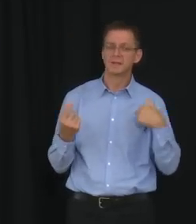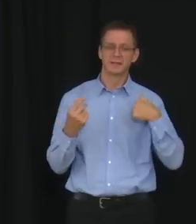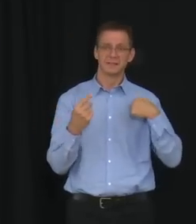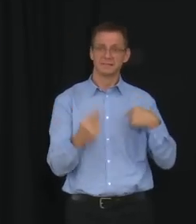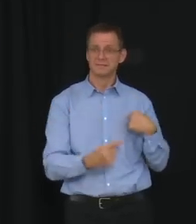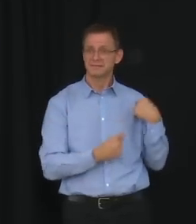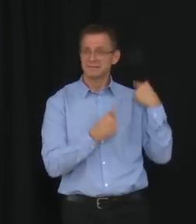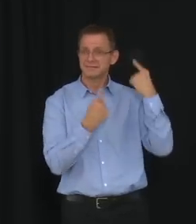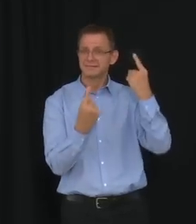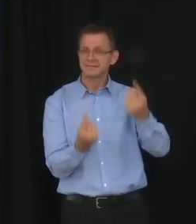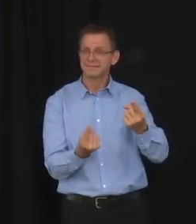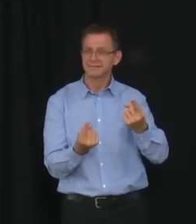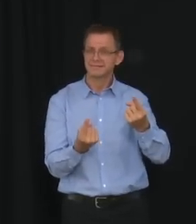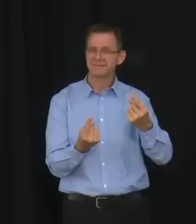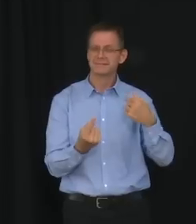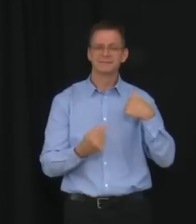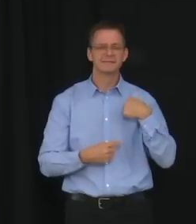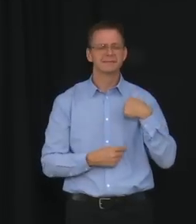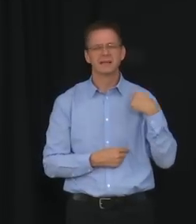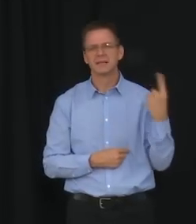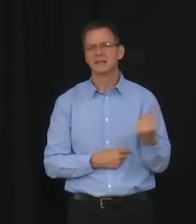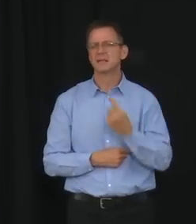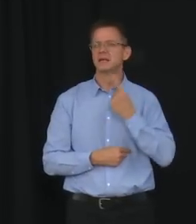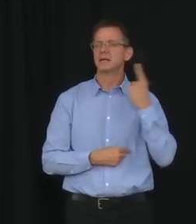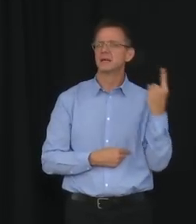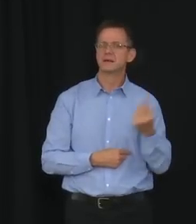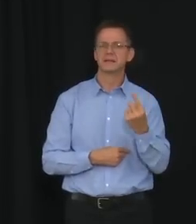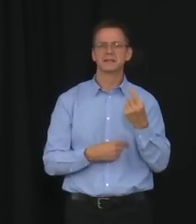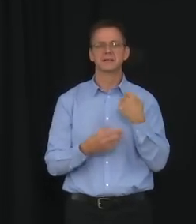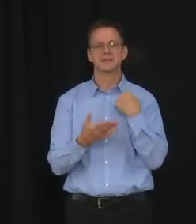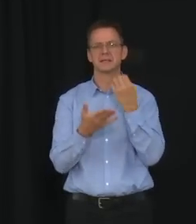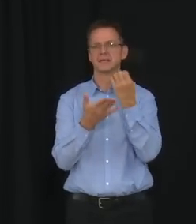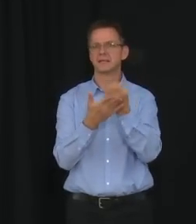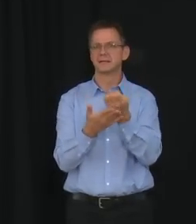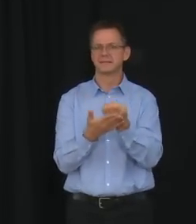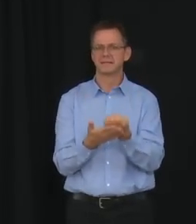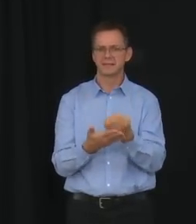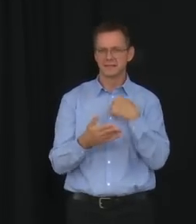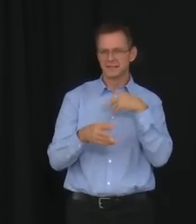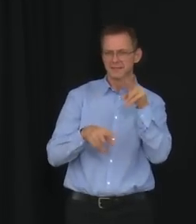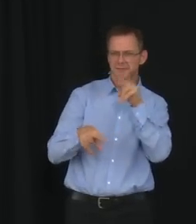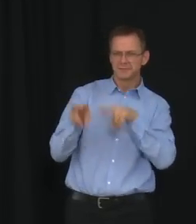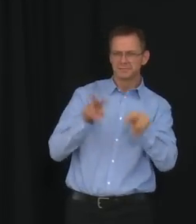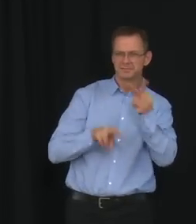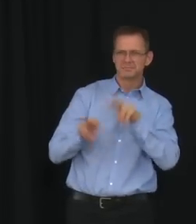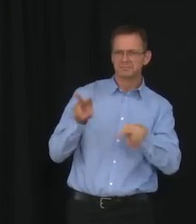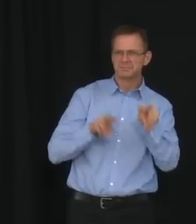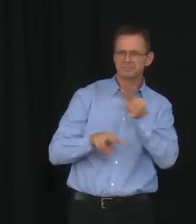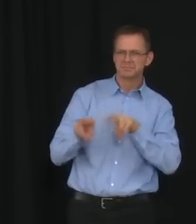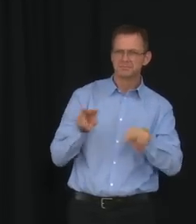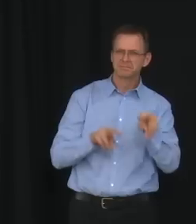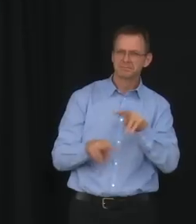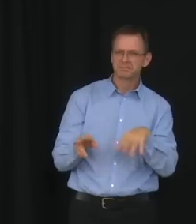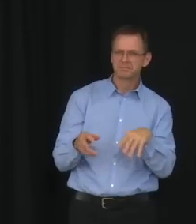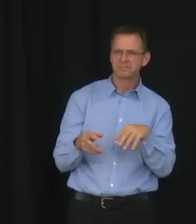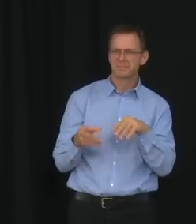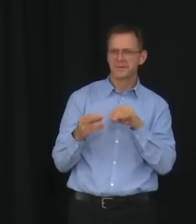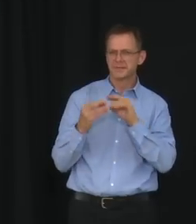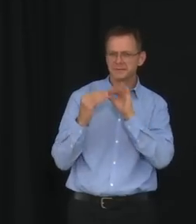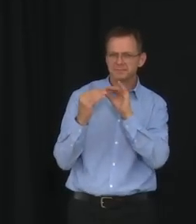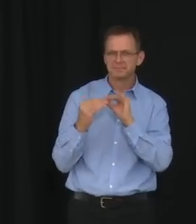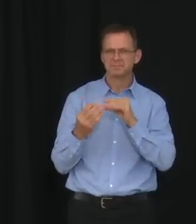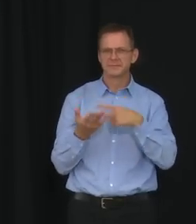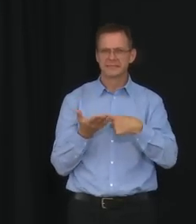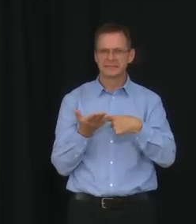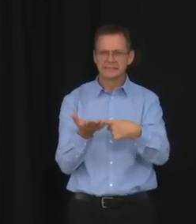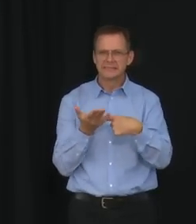every step along the way, I have looked at the evidence that's been available to me. I've consulted with colleagues. In early summer, I did recommend that